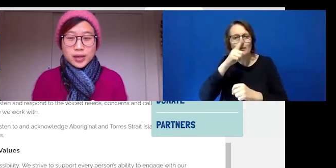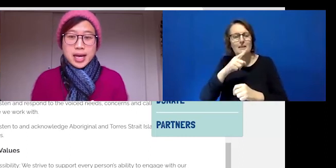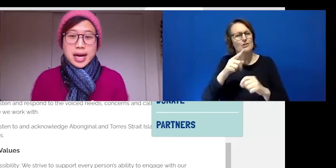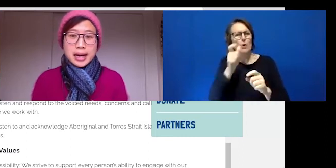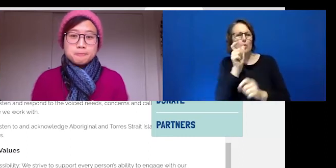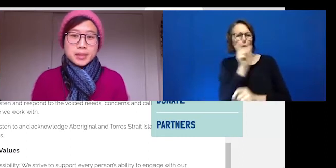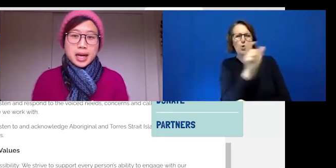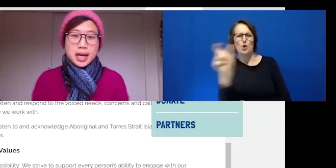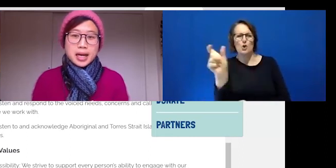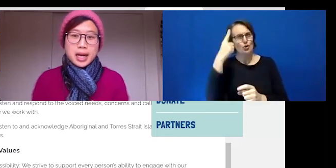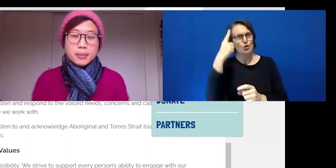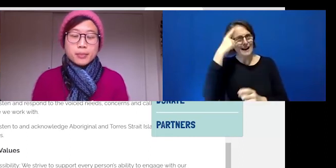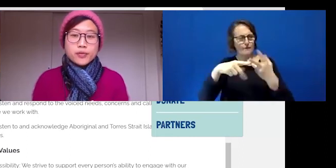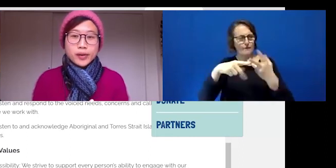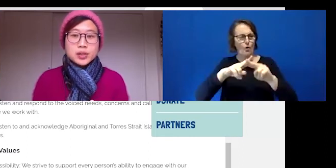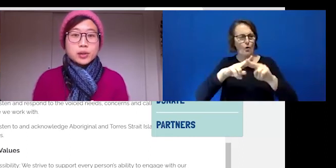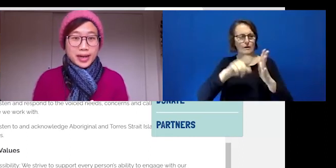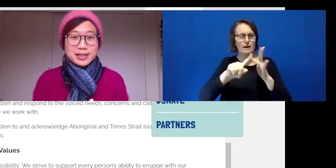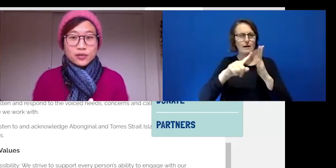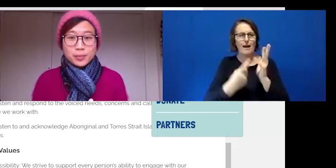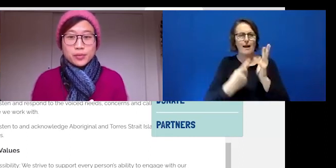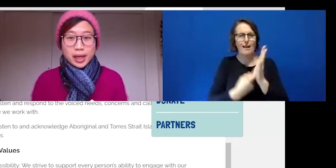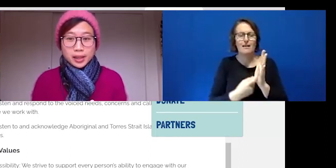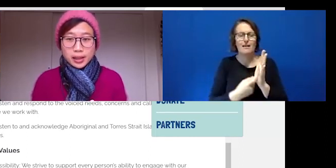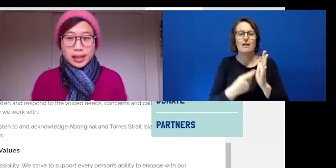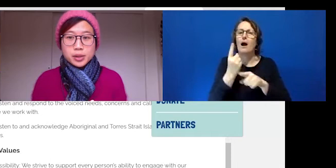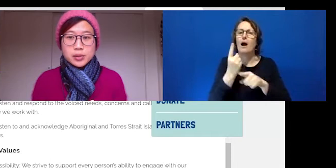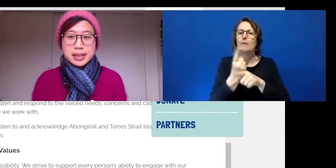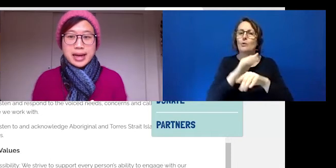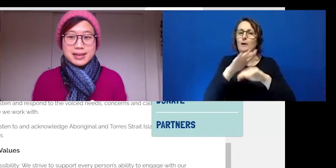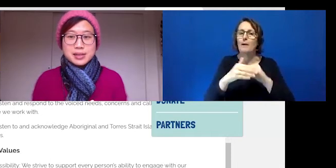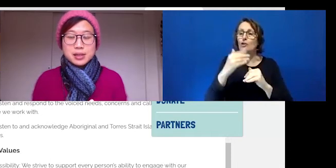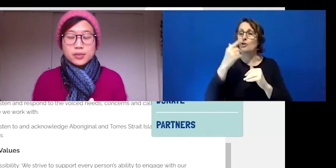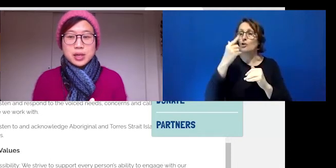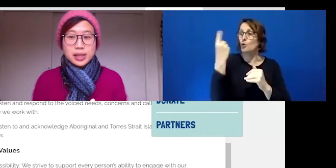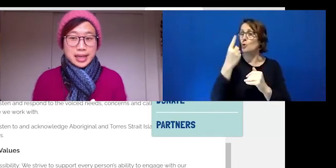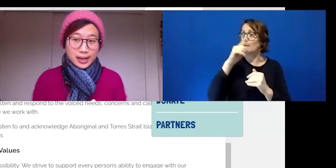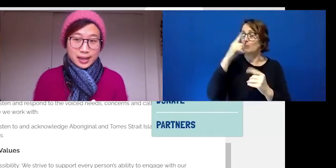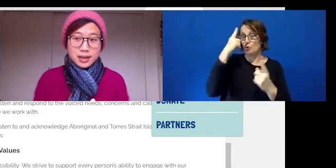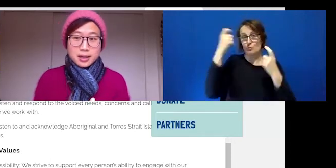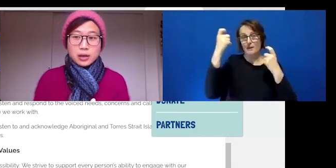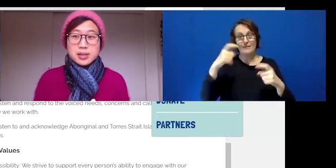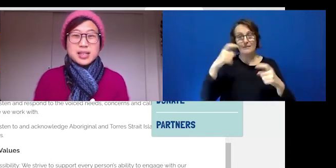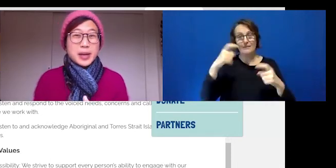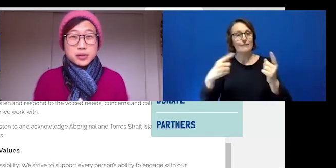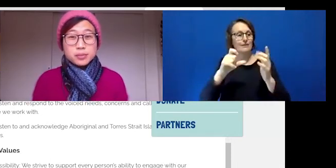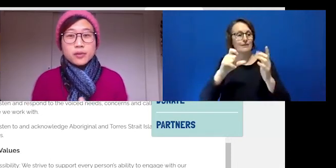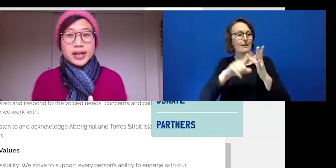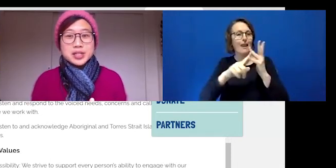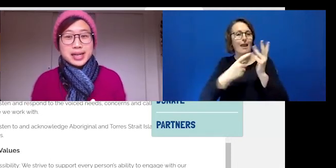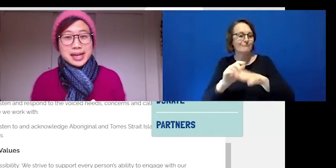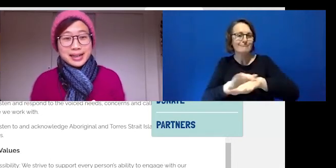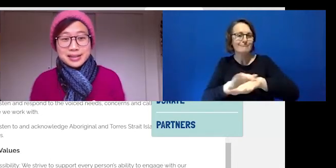itself. I'm referring to creative people of color, and I'm using that as a term of solidarity across a spectrum